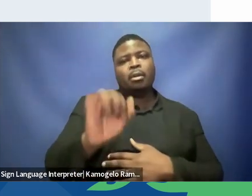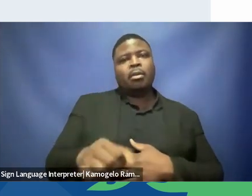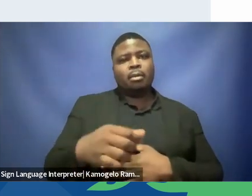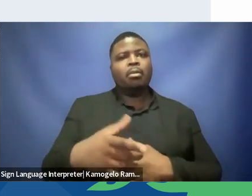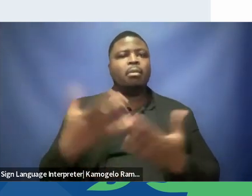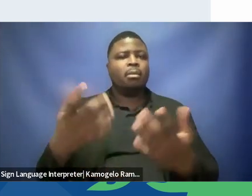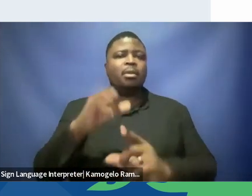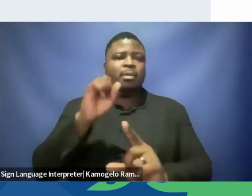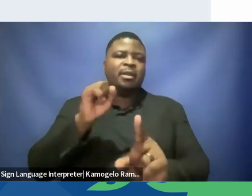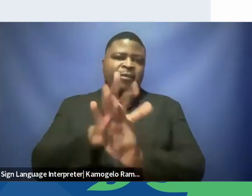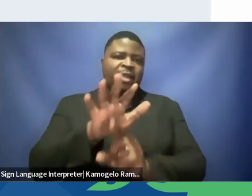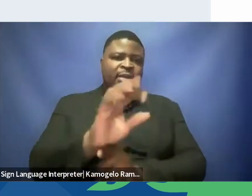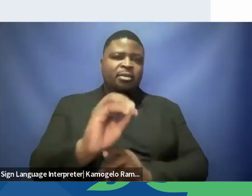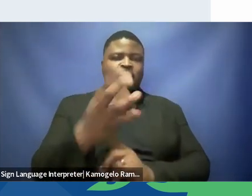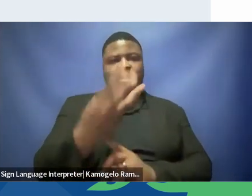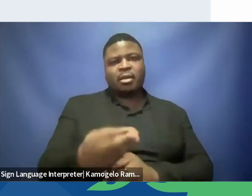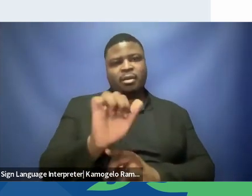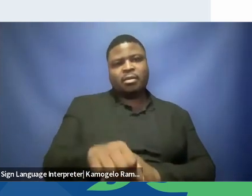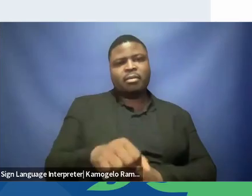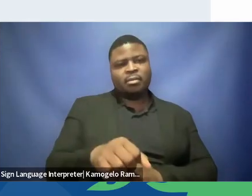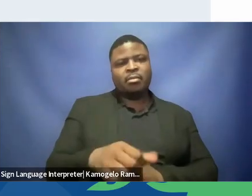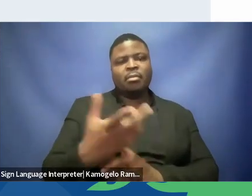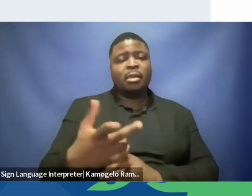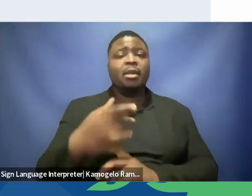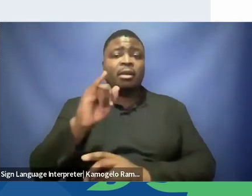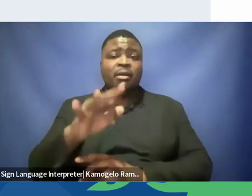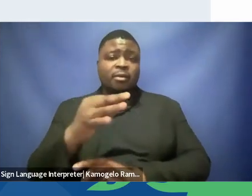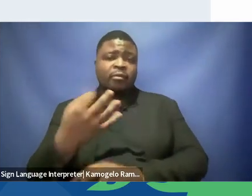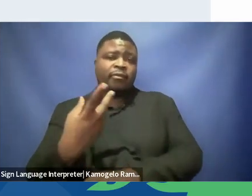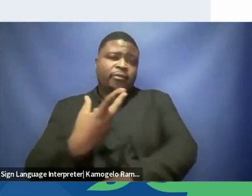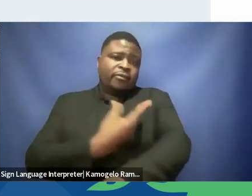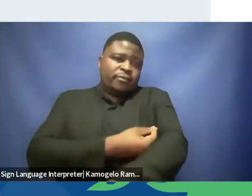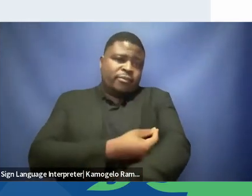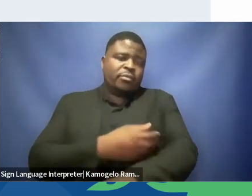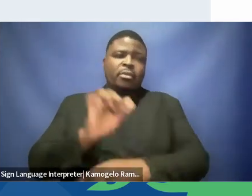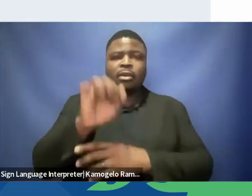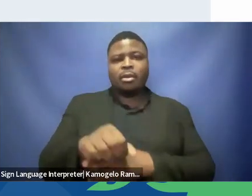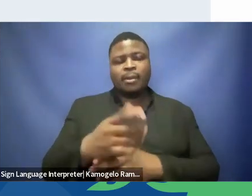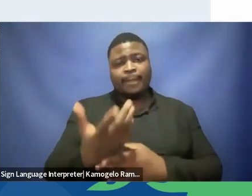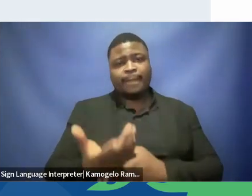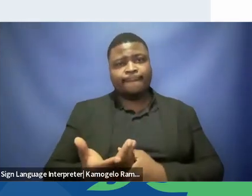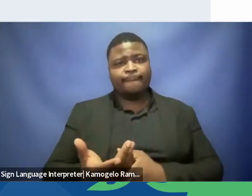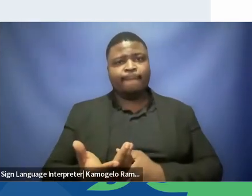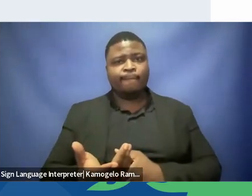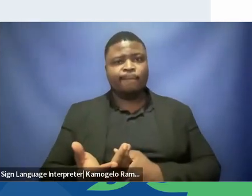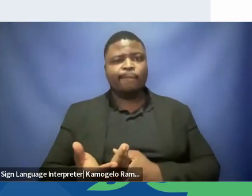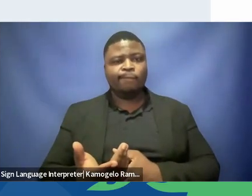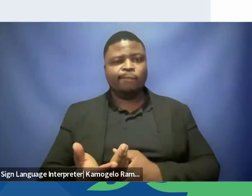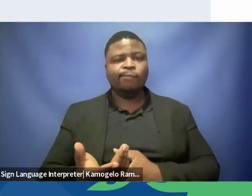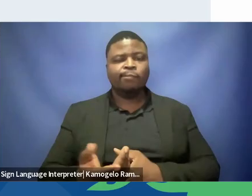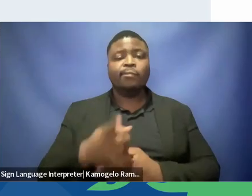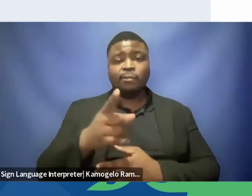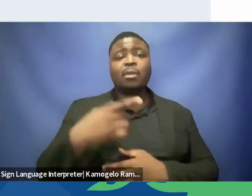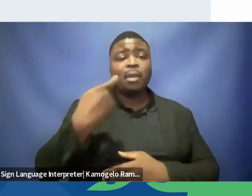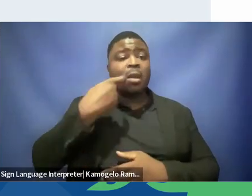of that. So if you, for example, slam, you can suffer with this. The addiction level is much